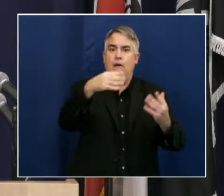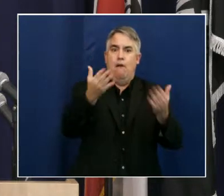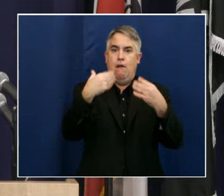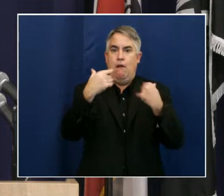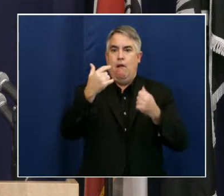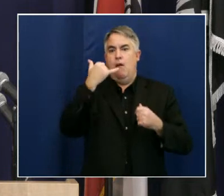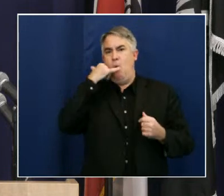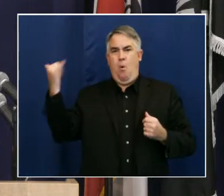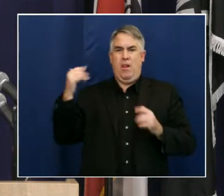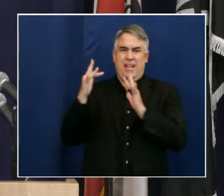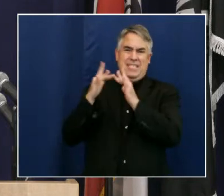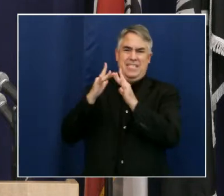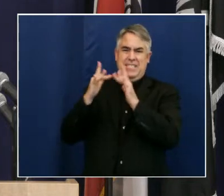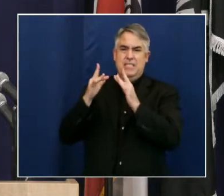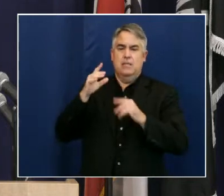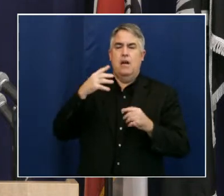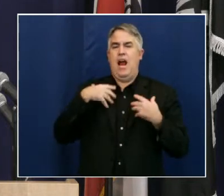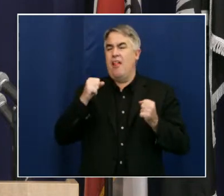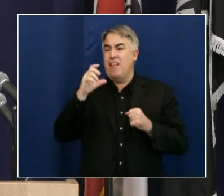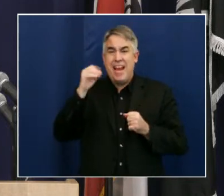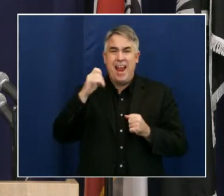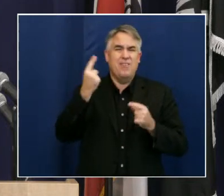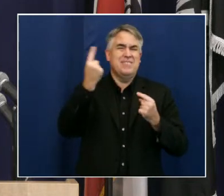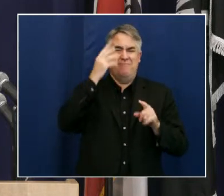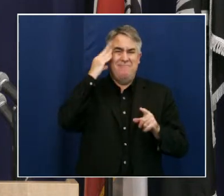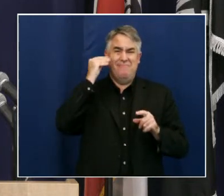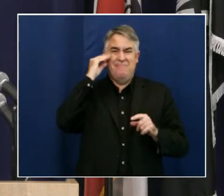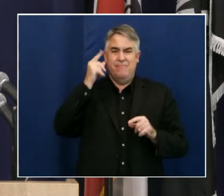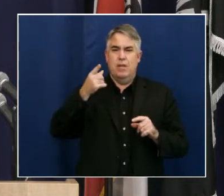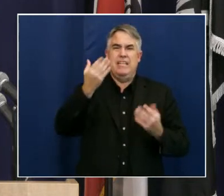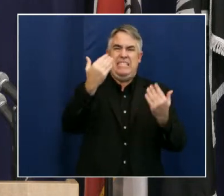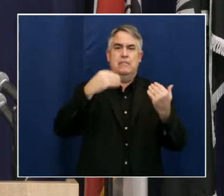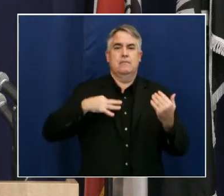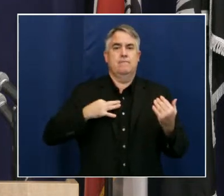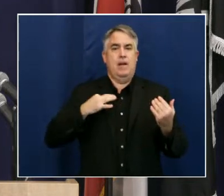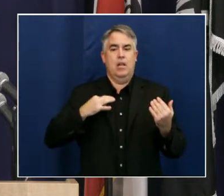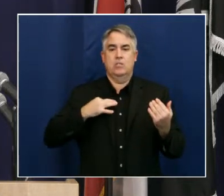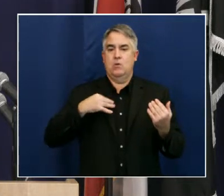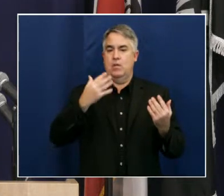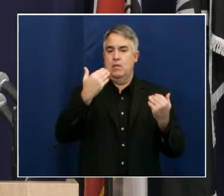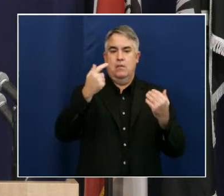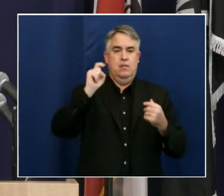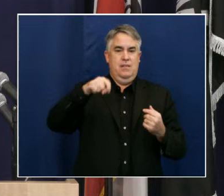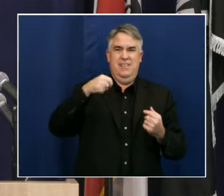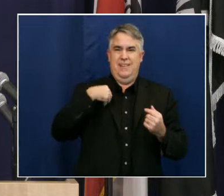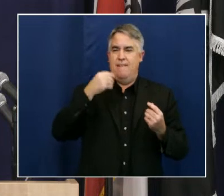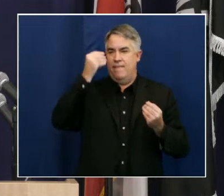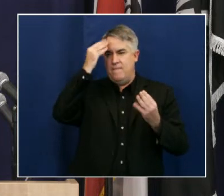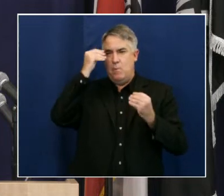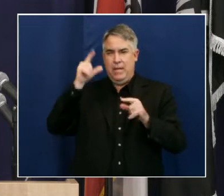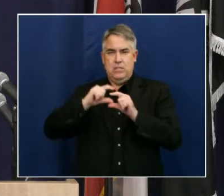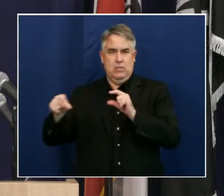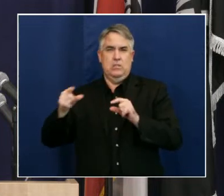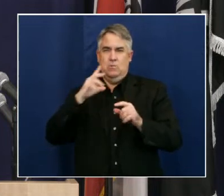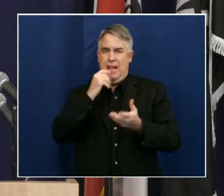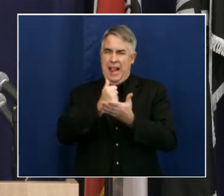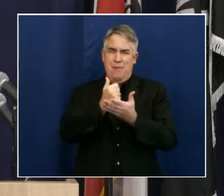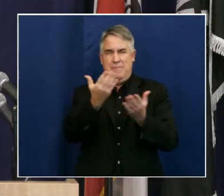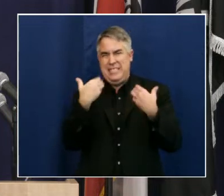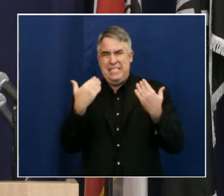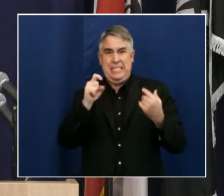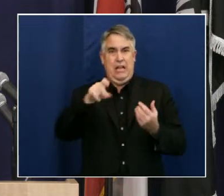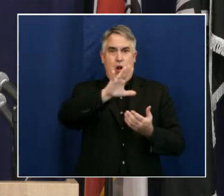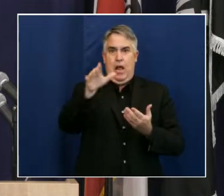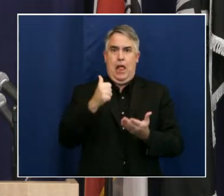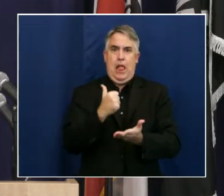healthcarevolunteers.ca.gov. And none of those things I just outlined is in any way an excuse, it's just the reality. And we want to set the expectation and the understanding